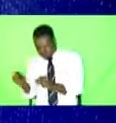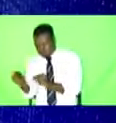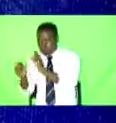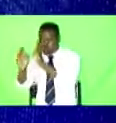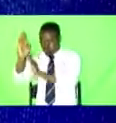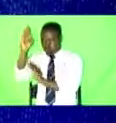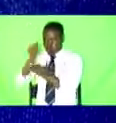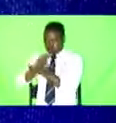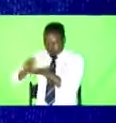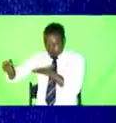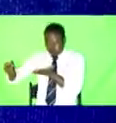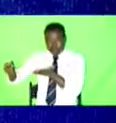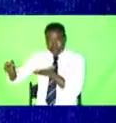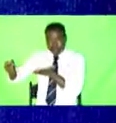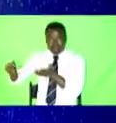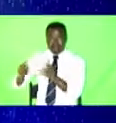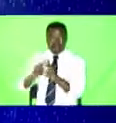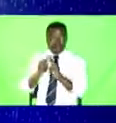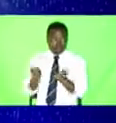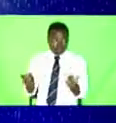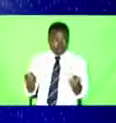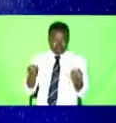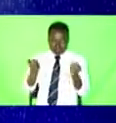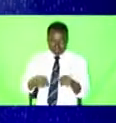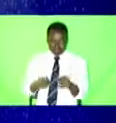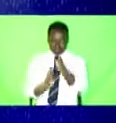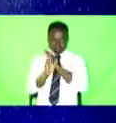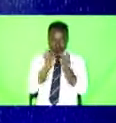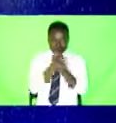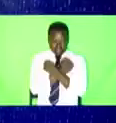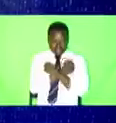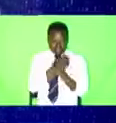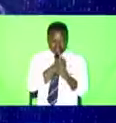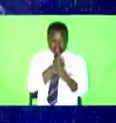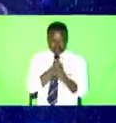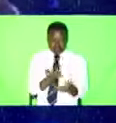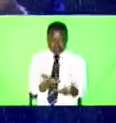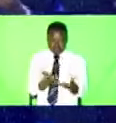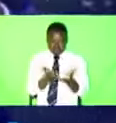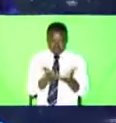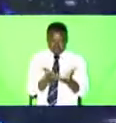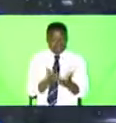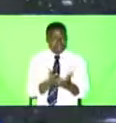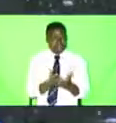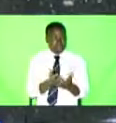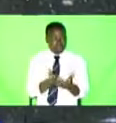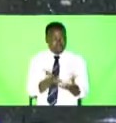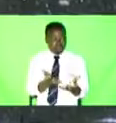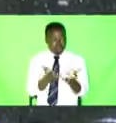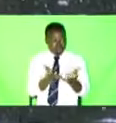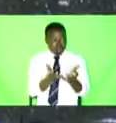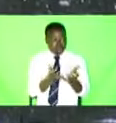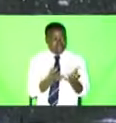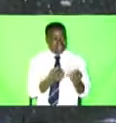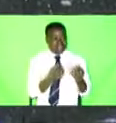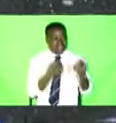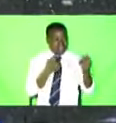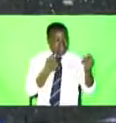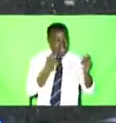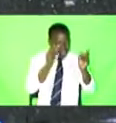God. So whilst the love of God is trying to ask mankind, the sinner, to come to